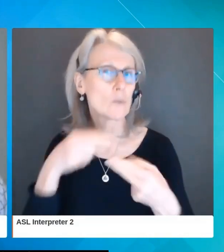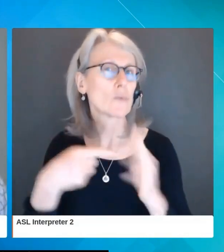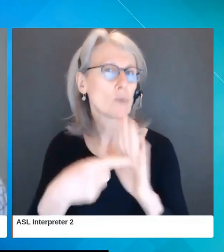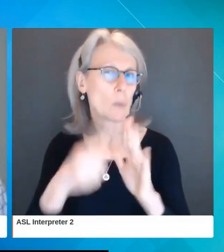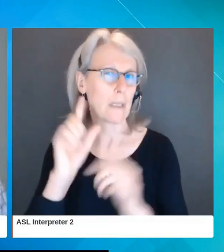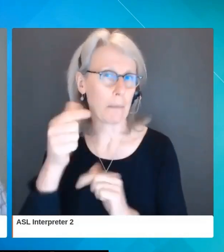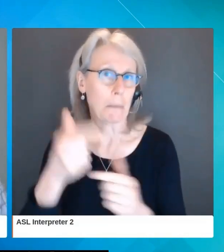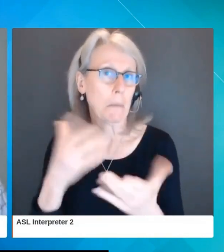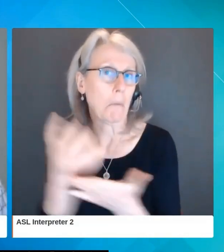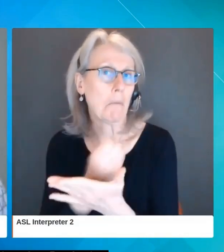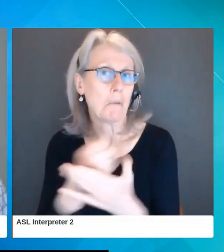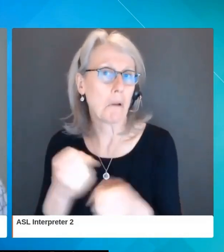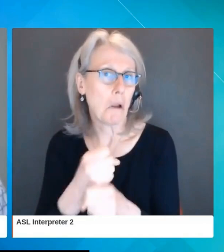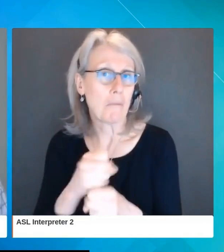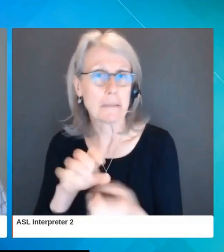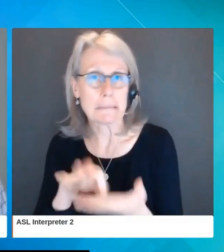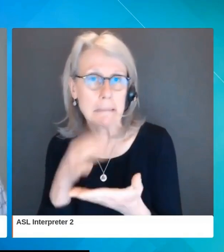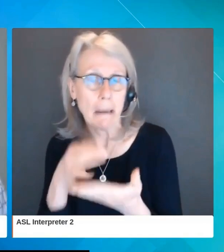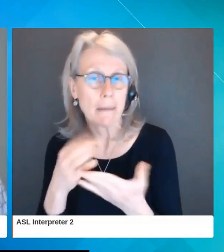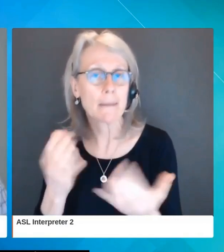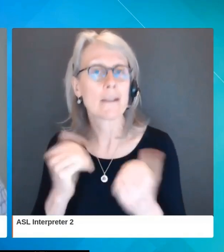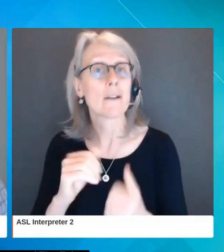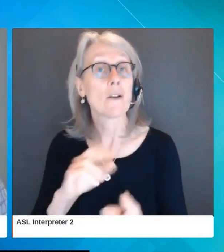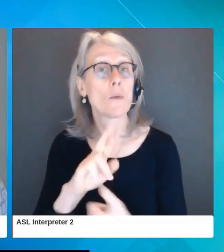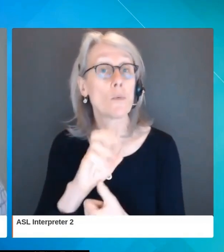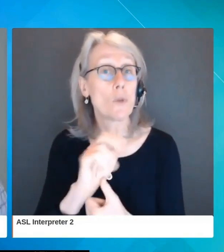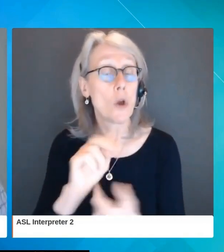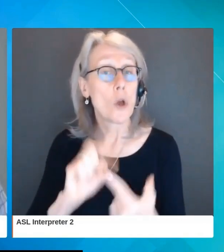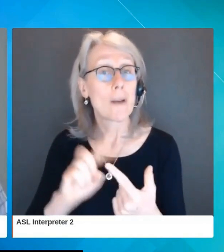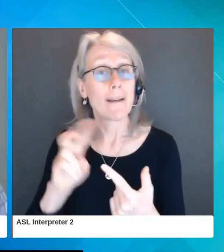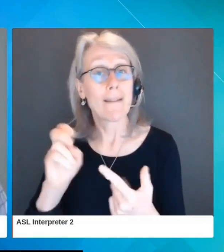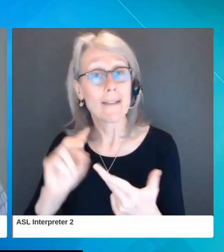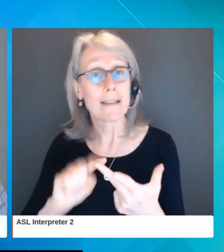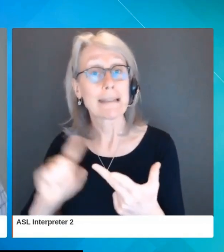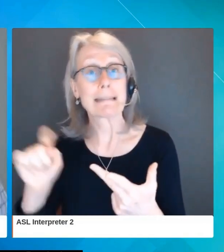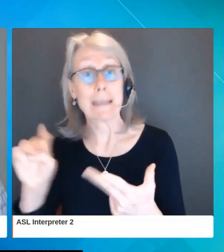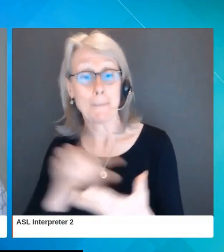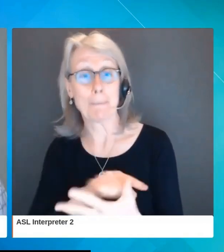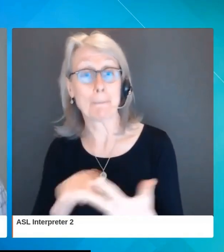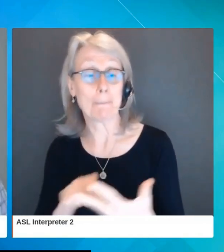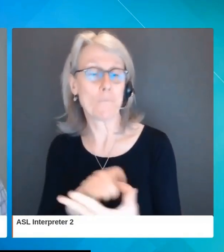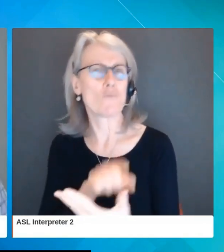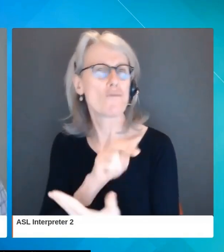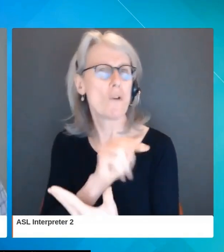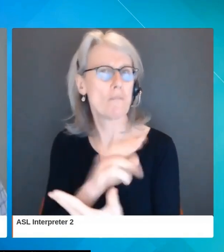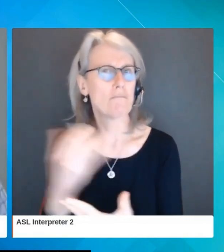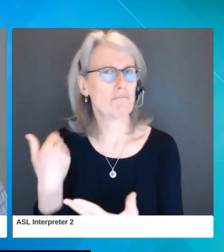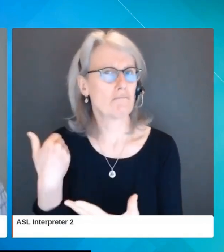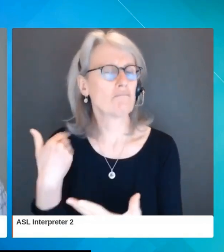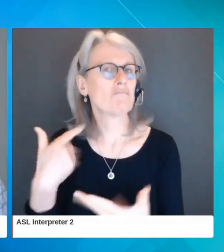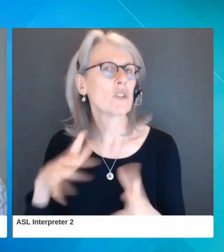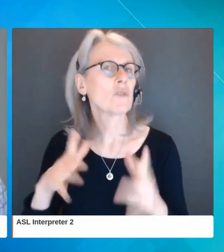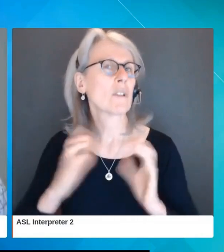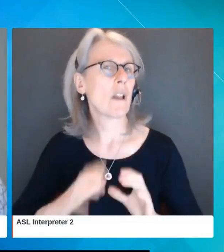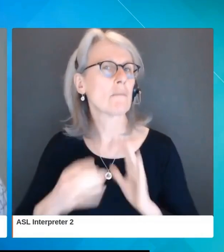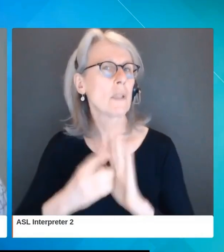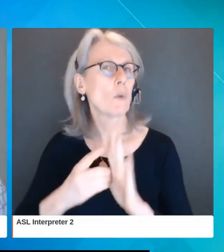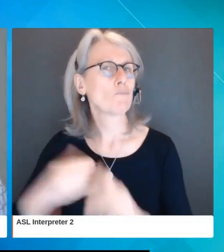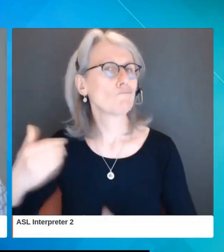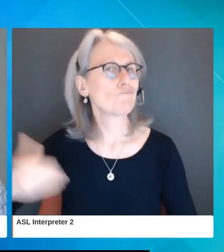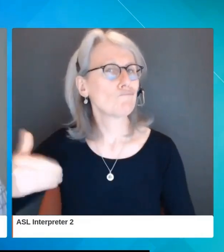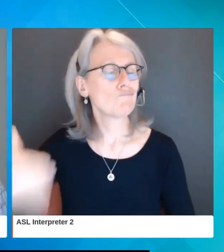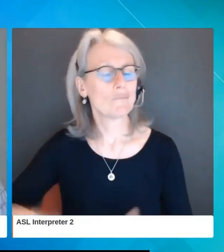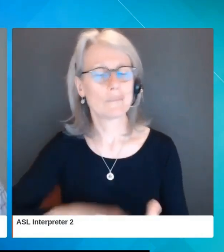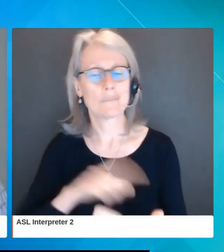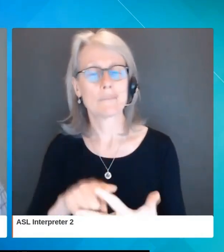pleasure to introduce Ron Justice, Evelyn Whiteman, and Tim Foley. You may have met Ron before. He does a lot of our client demos. Evelyn is a